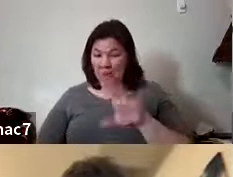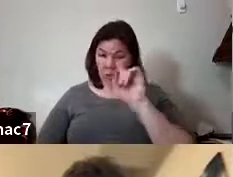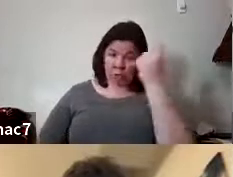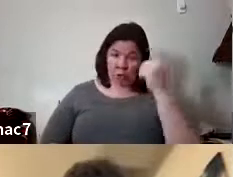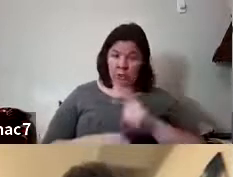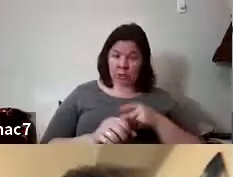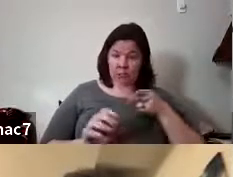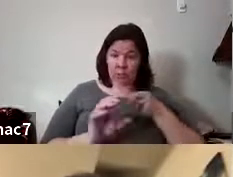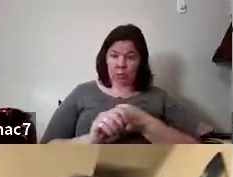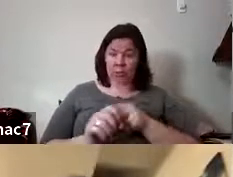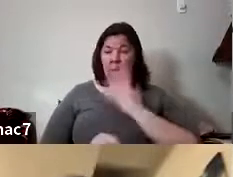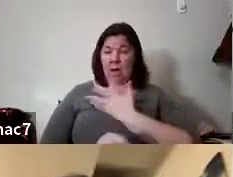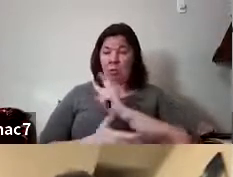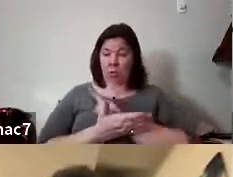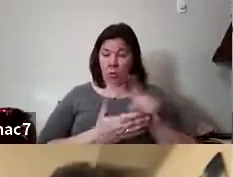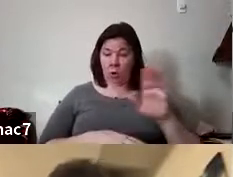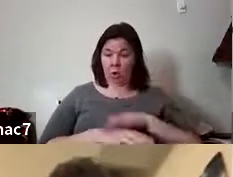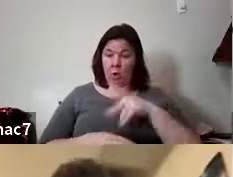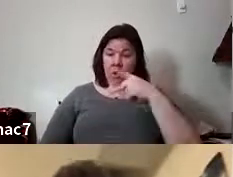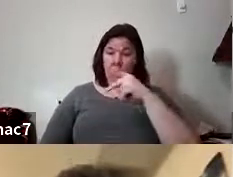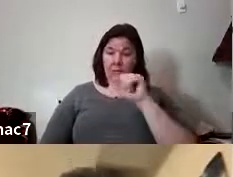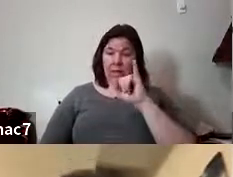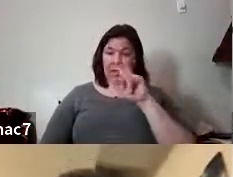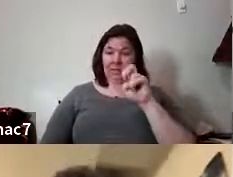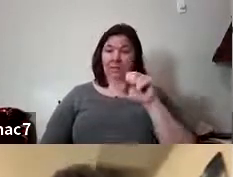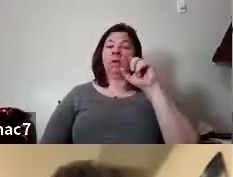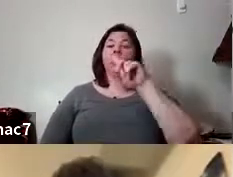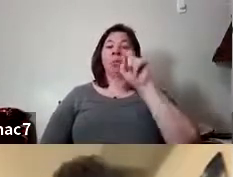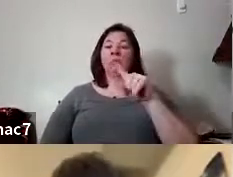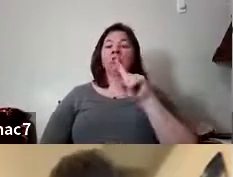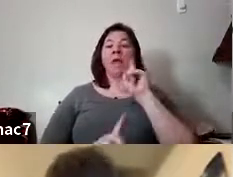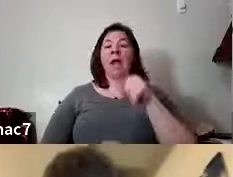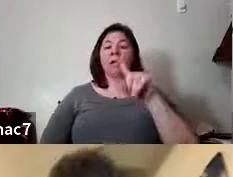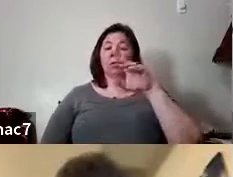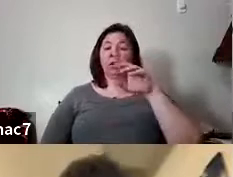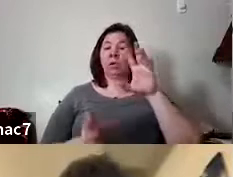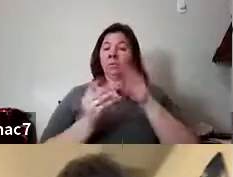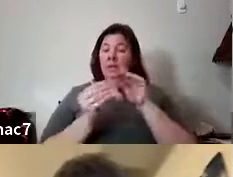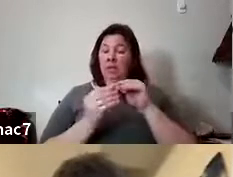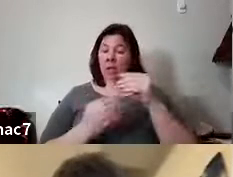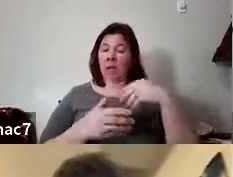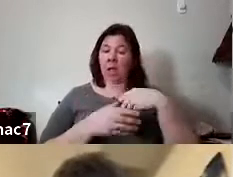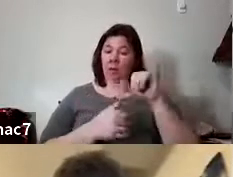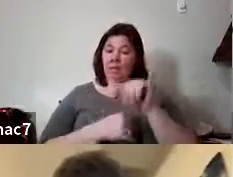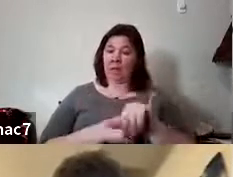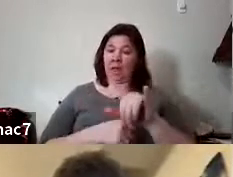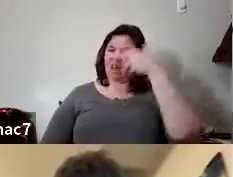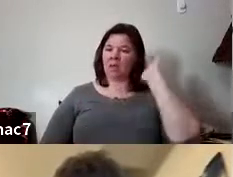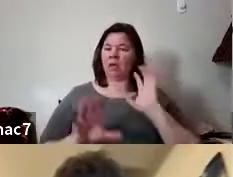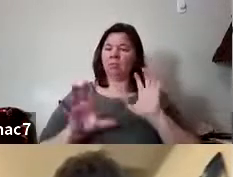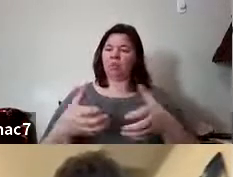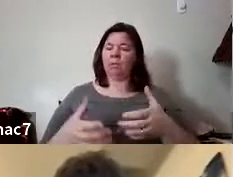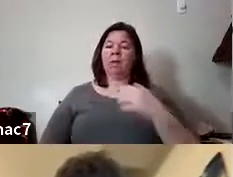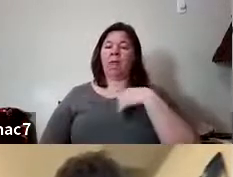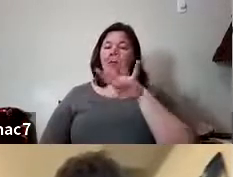time joining our weekly ONPASSIVE Lions Q&A session? And out of that, we have